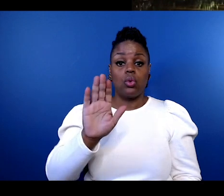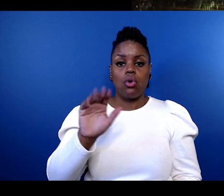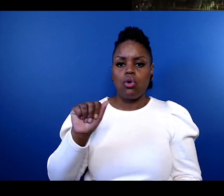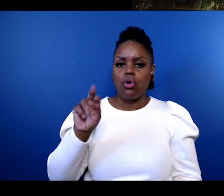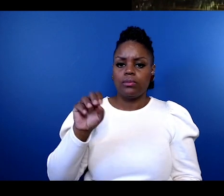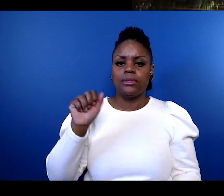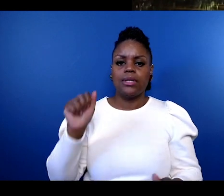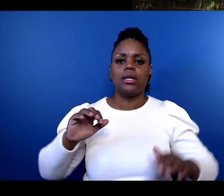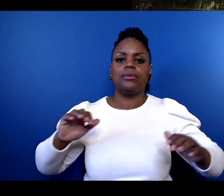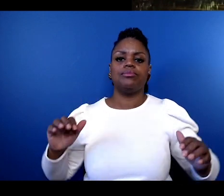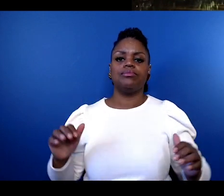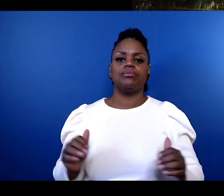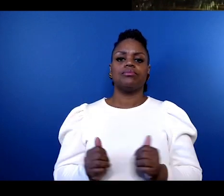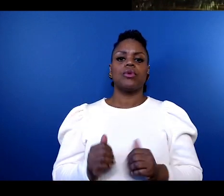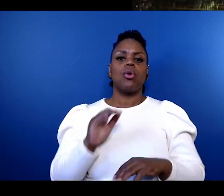and the upper back.